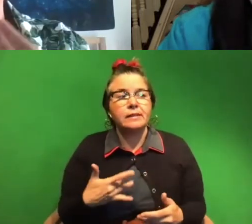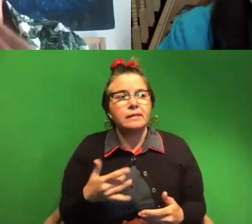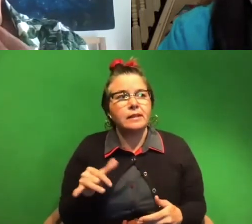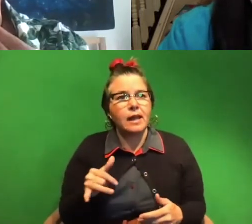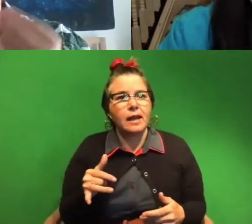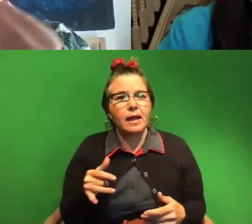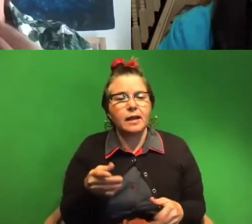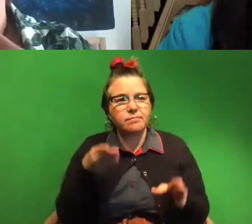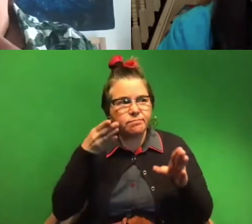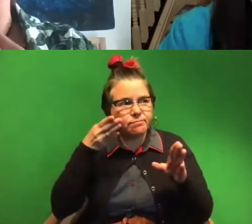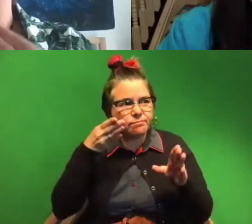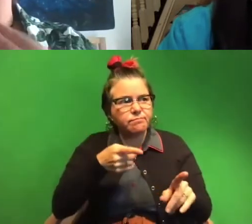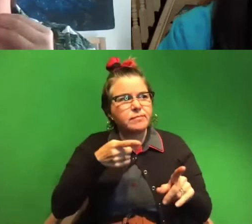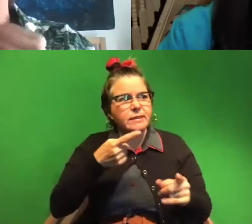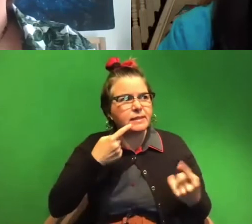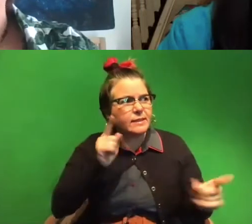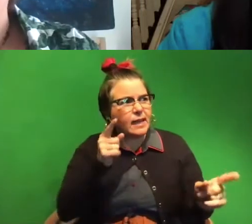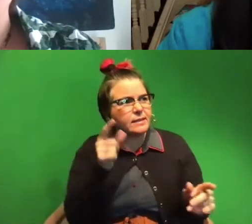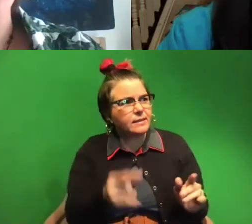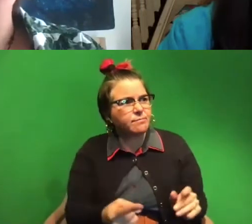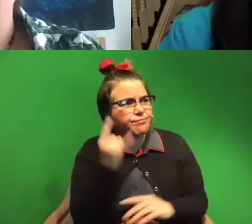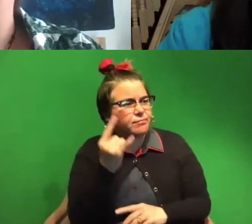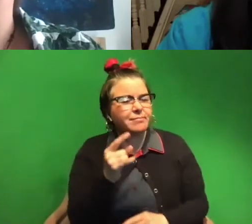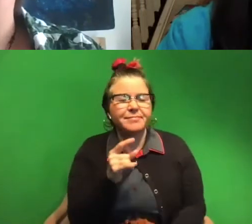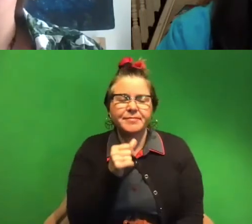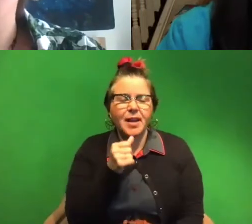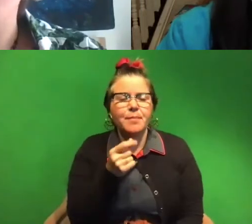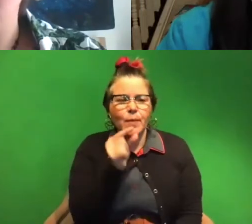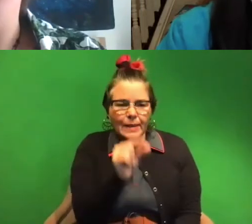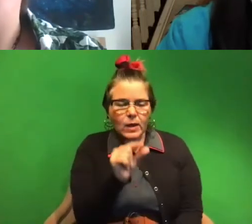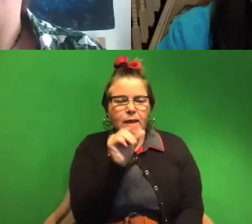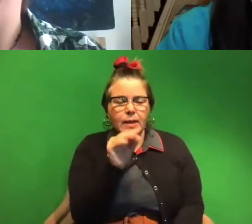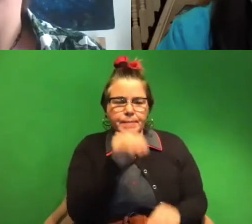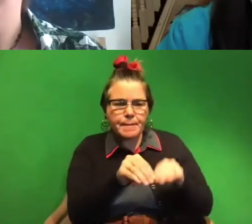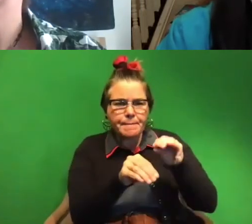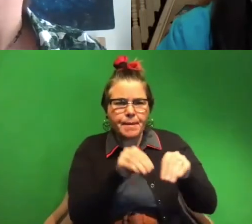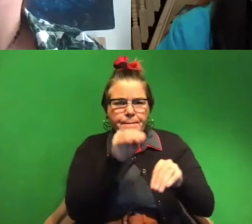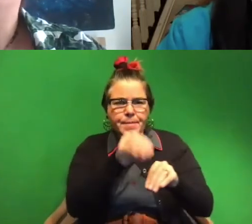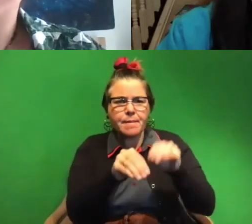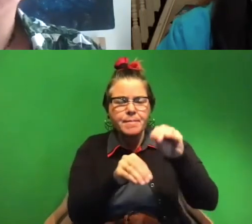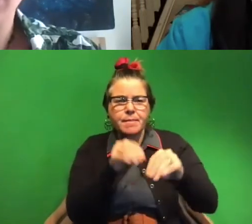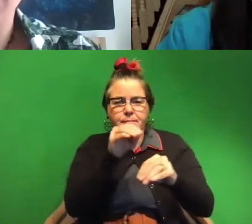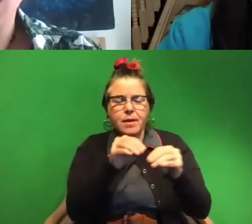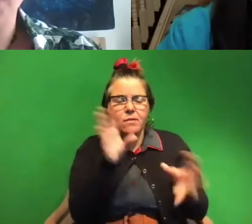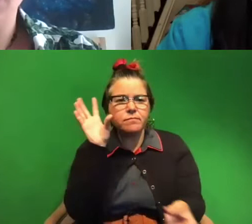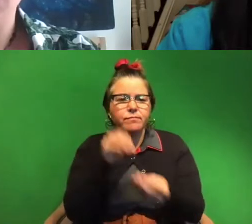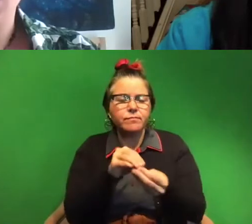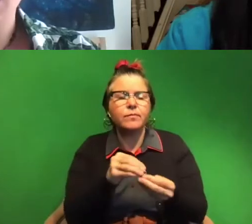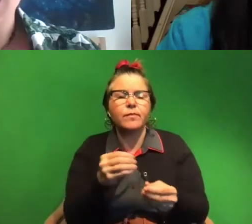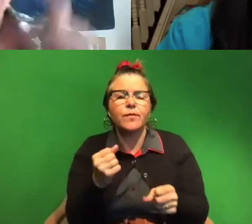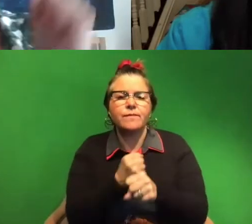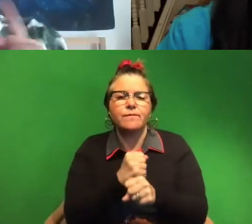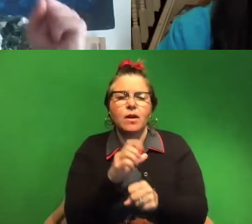direct success right away, each of those little things, that's going to contribute to our ability to fight wildlife crime in the